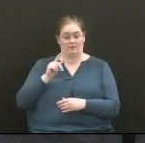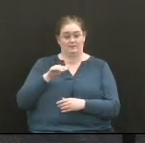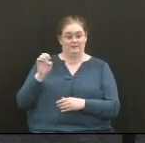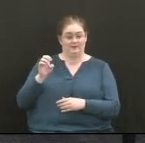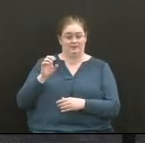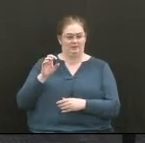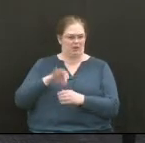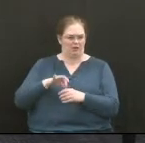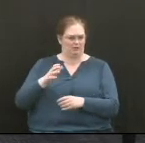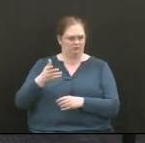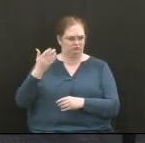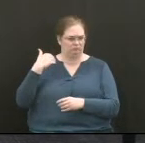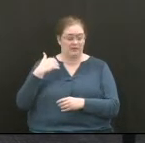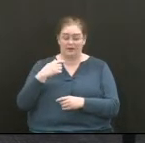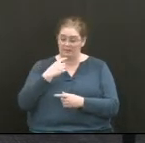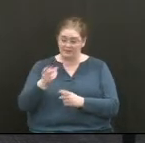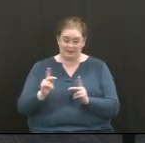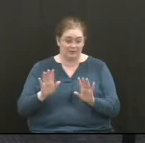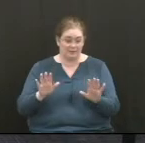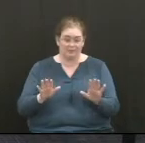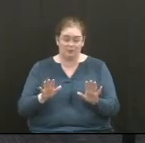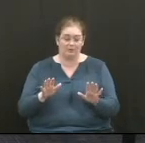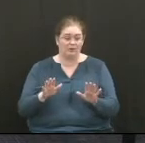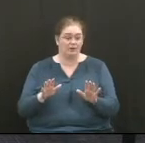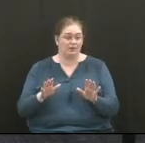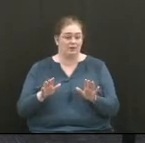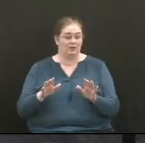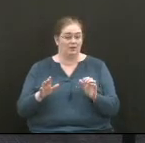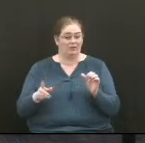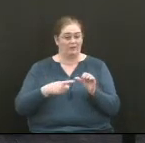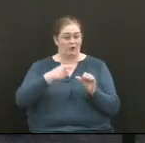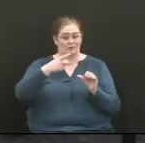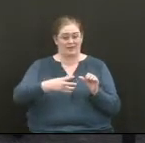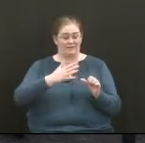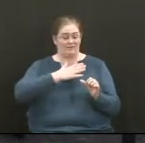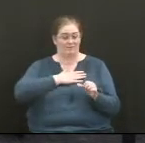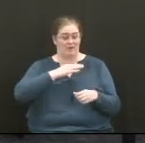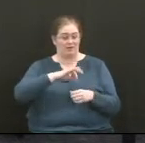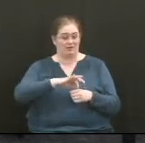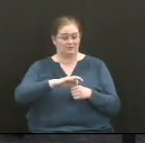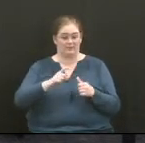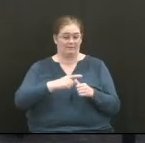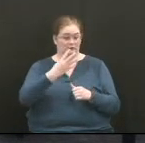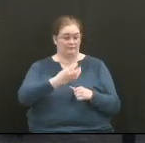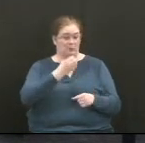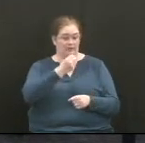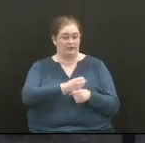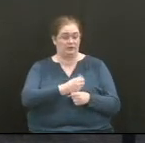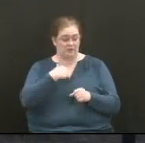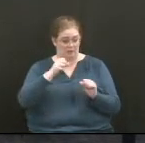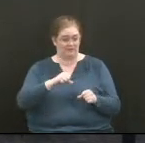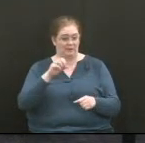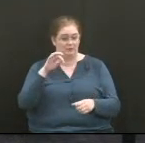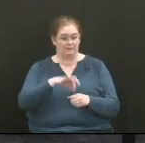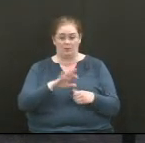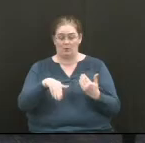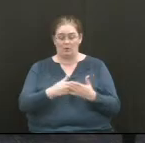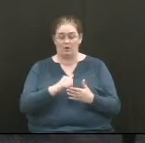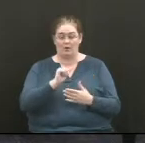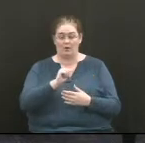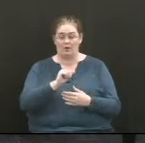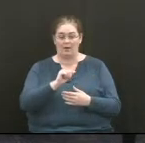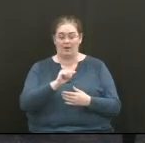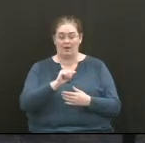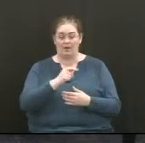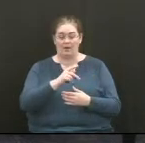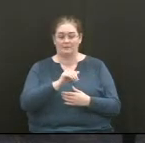back, because, and I've been telling people, the first half of my elections for the first 4 years I was able to vote were all absentees because I